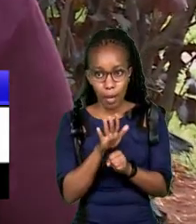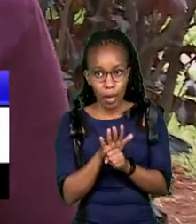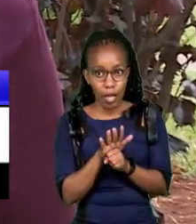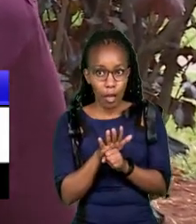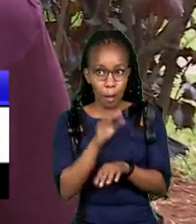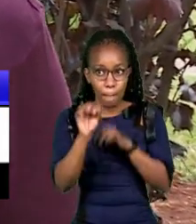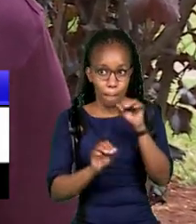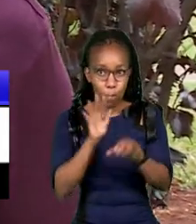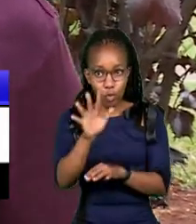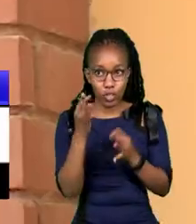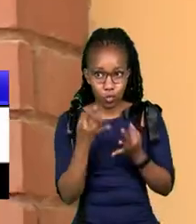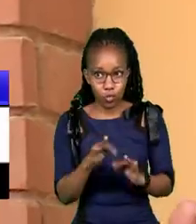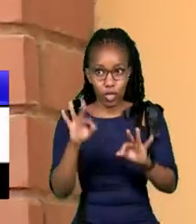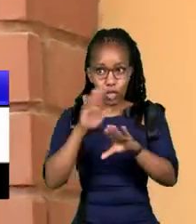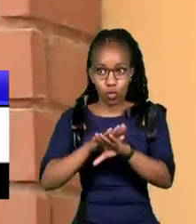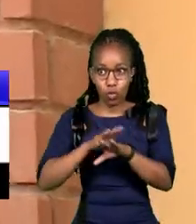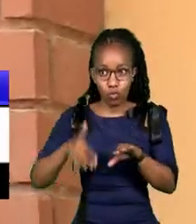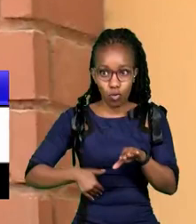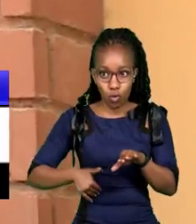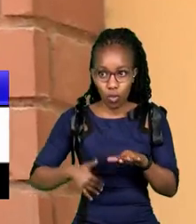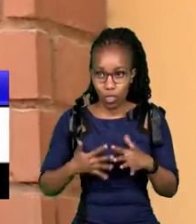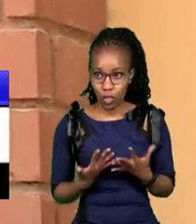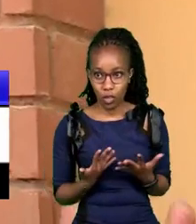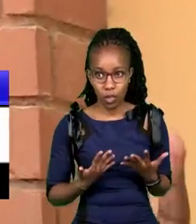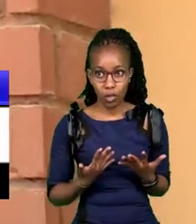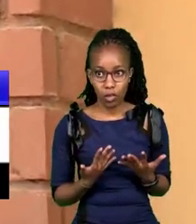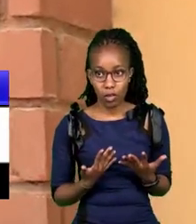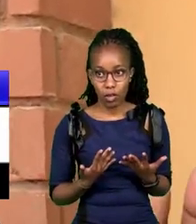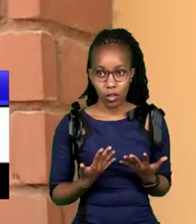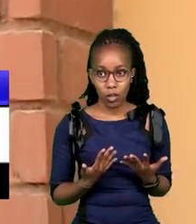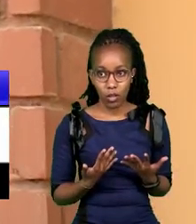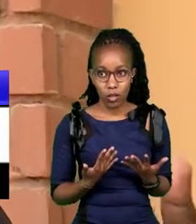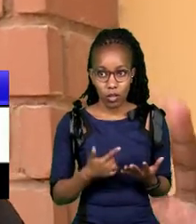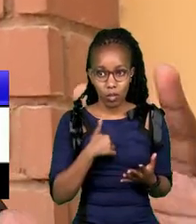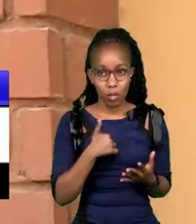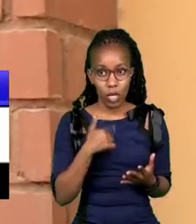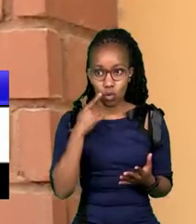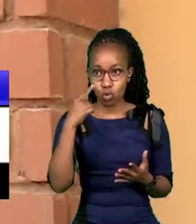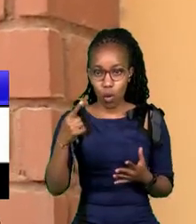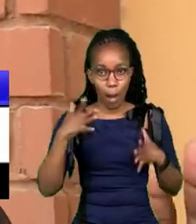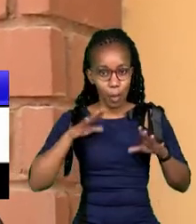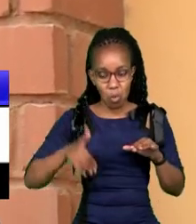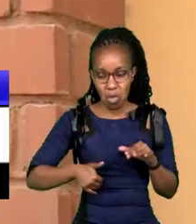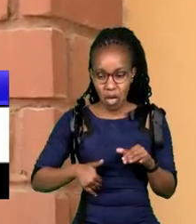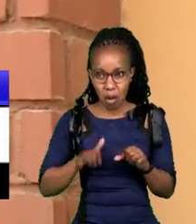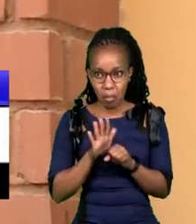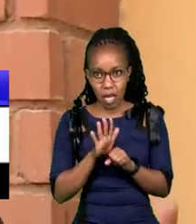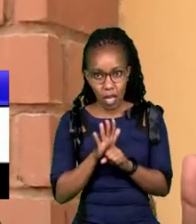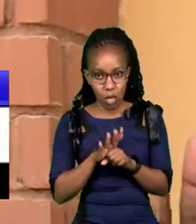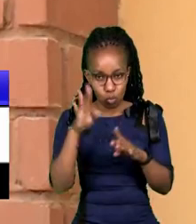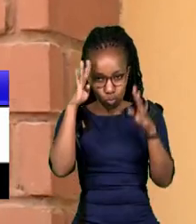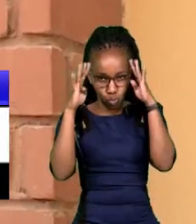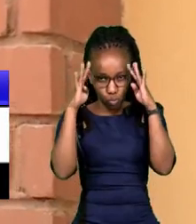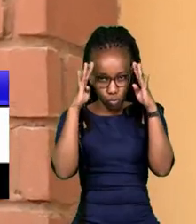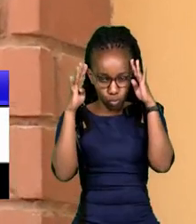good thing for the youth. I'm sure they're bound to get a lot of young people who are very creative and